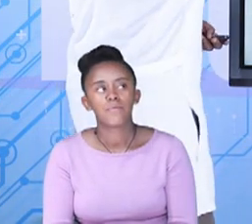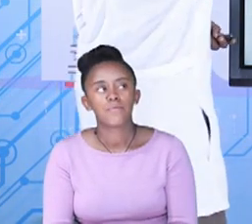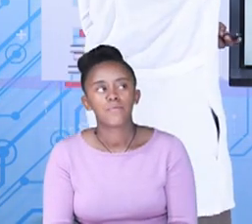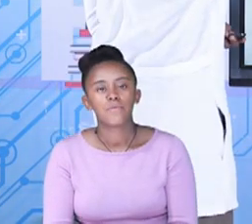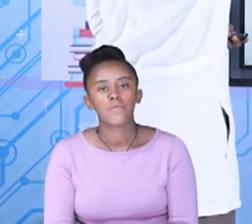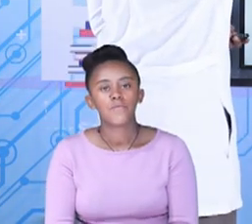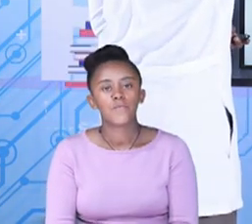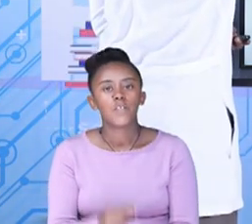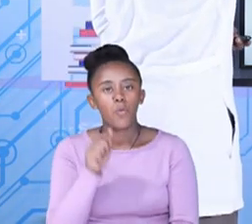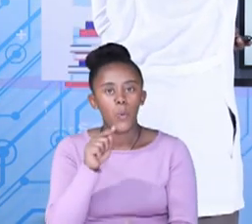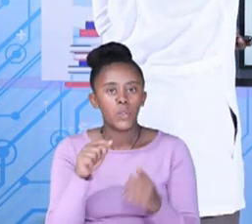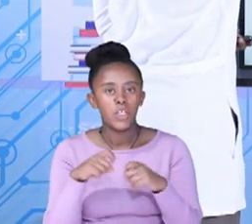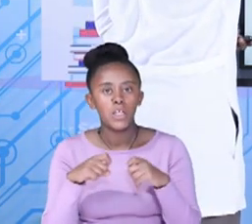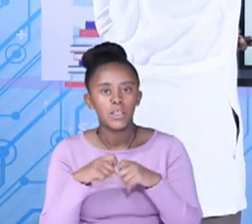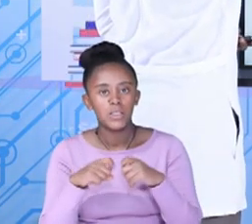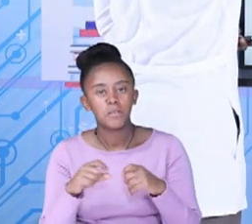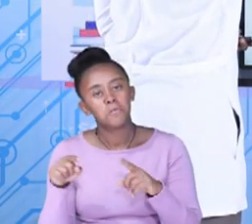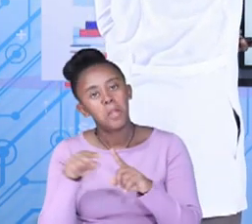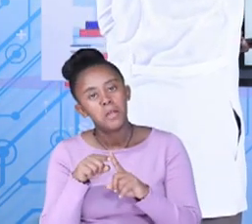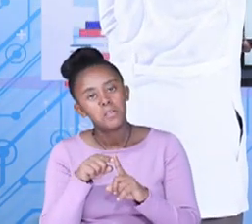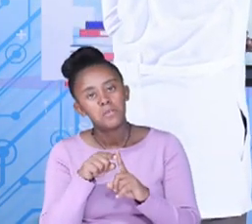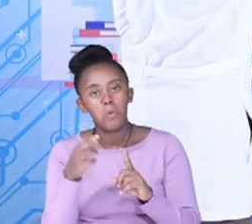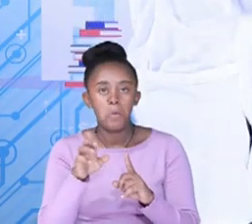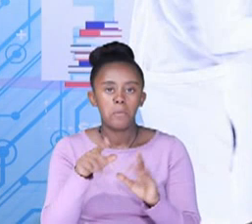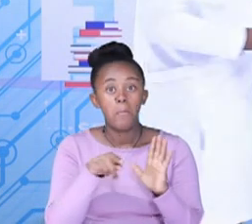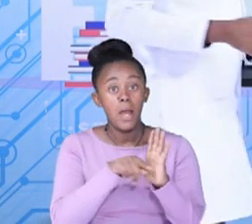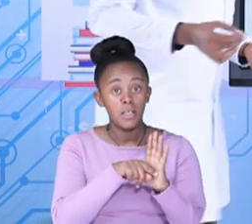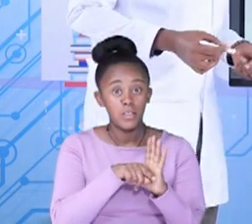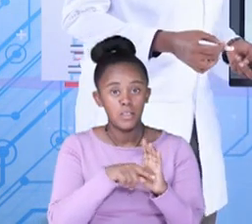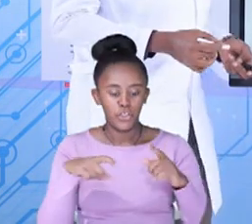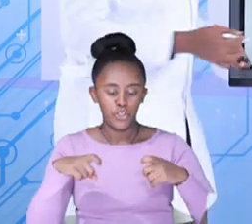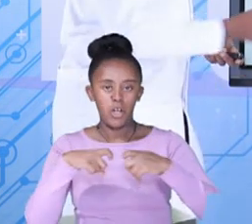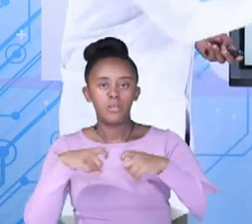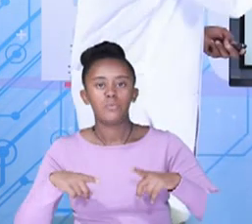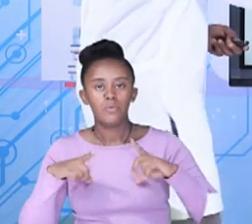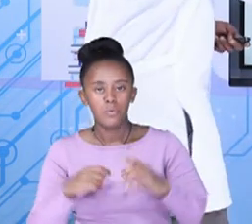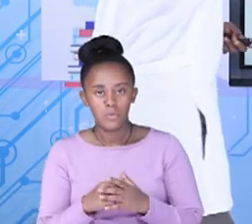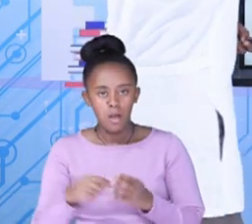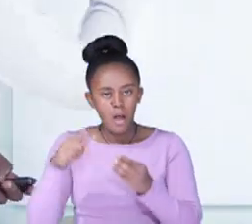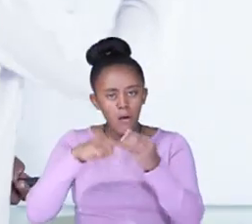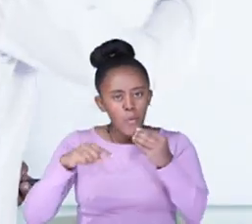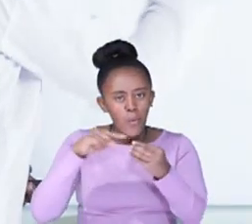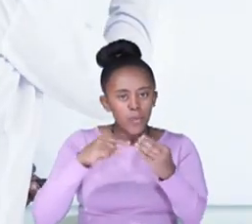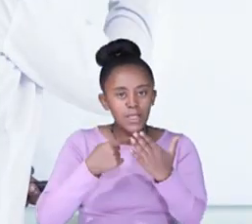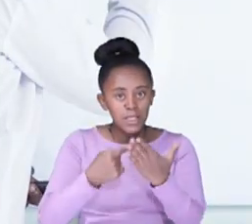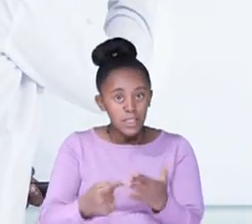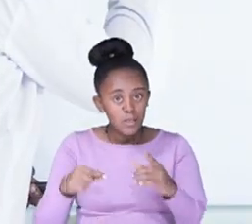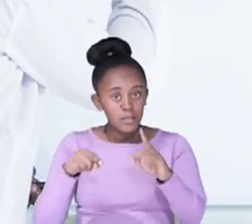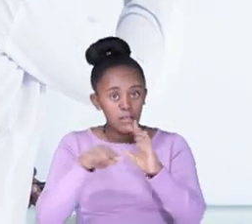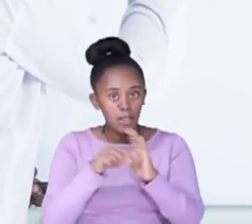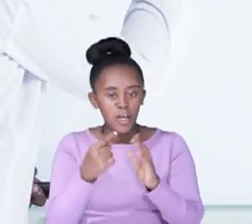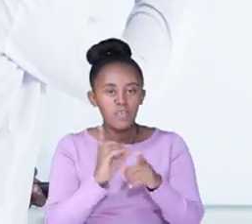You have a point charge. It can be plus or minus charge. Around this charge, at a given